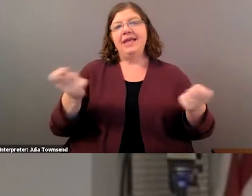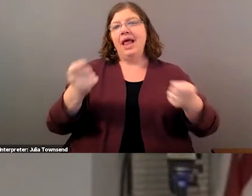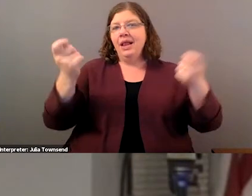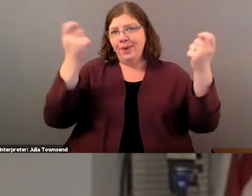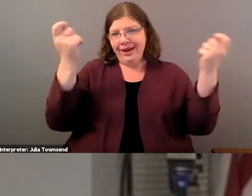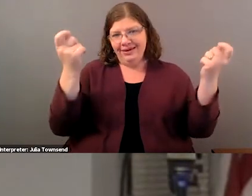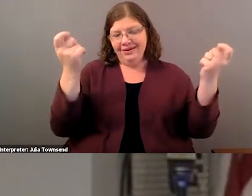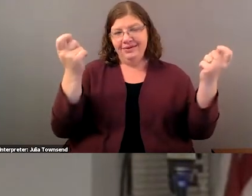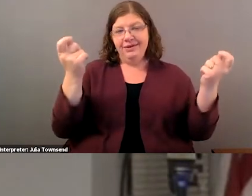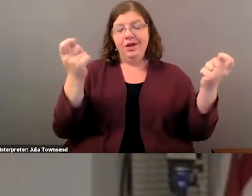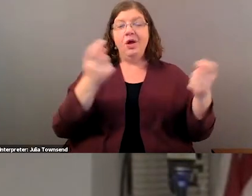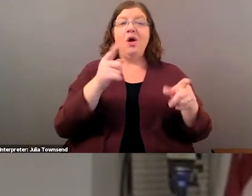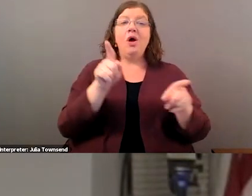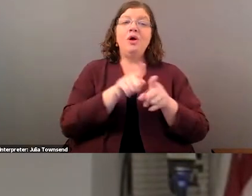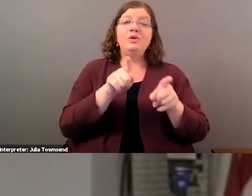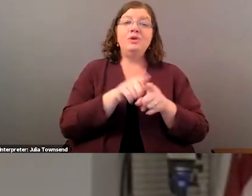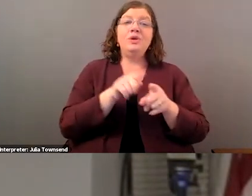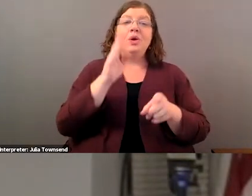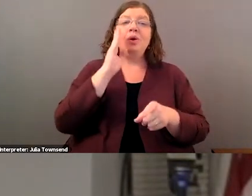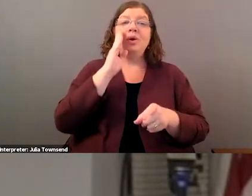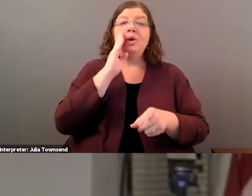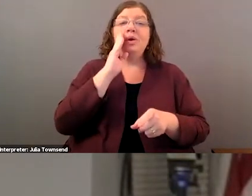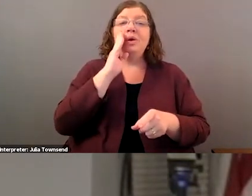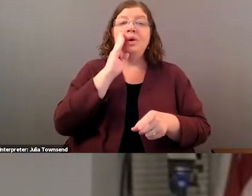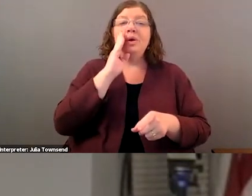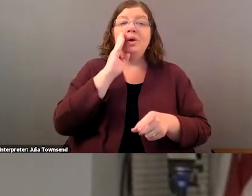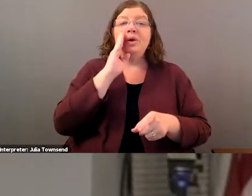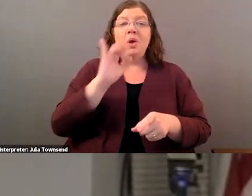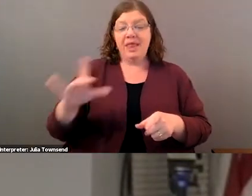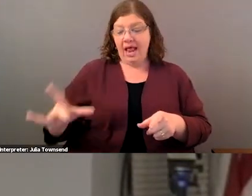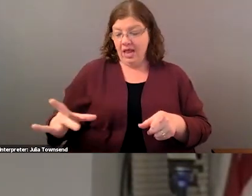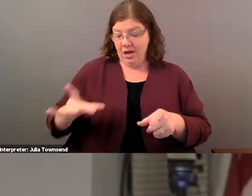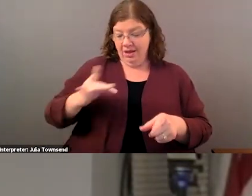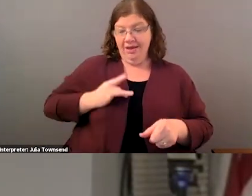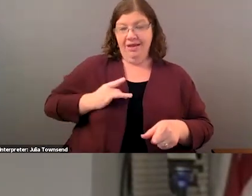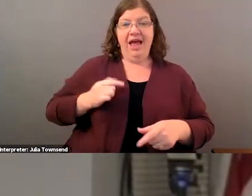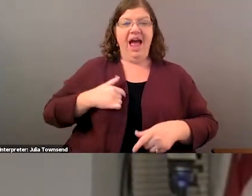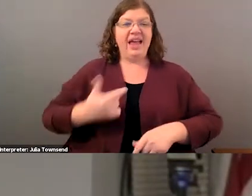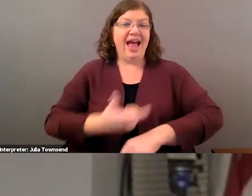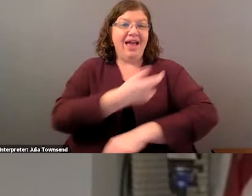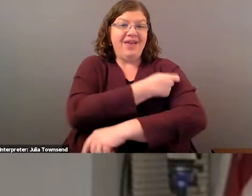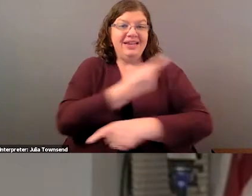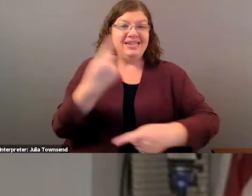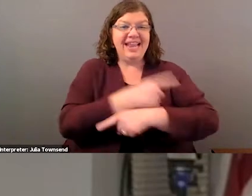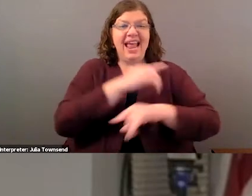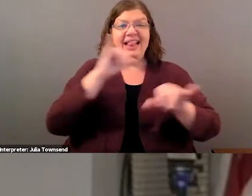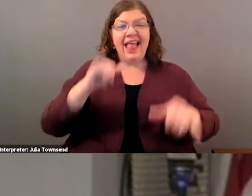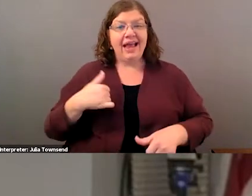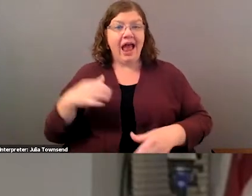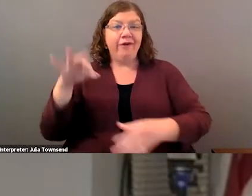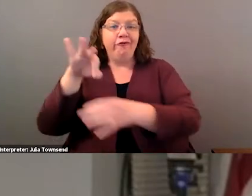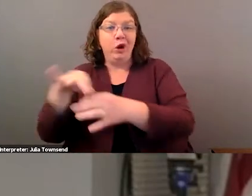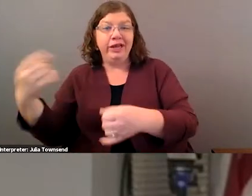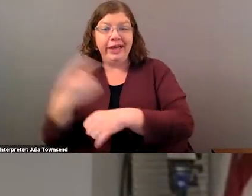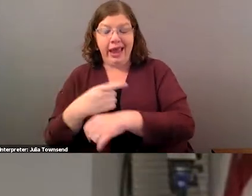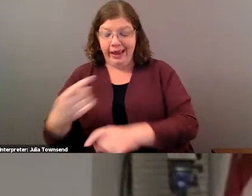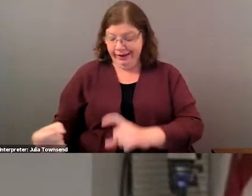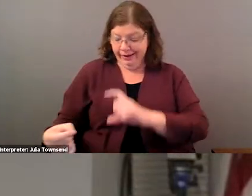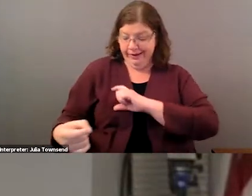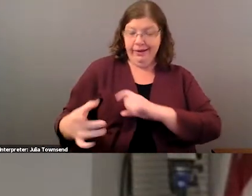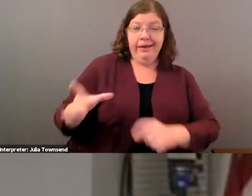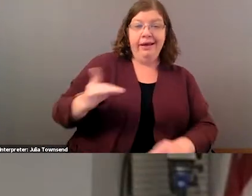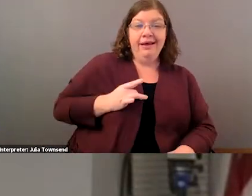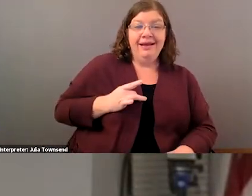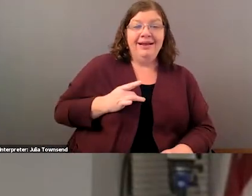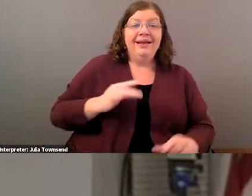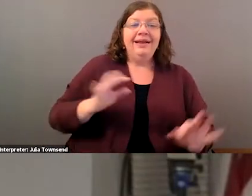never underestimate that little small patch they put, I got vaccinated today, as opposed to I voted today. So even just those small things, if people want to go